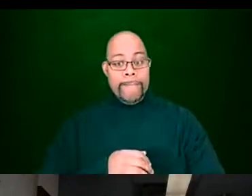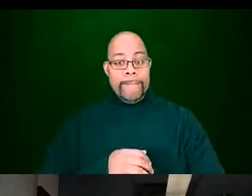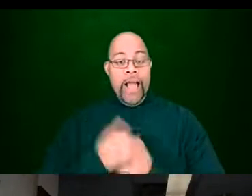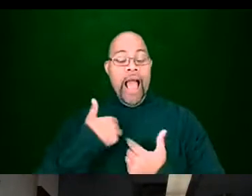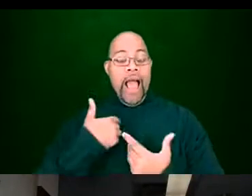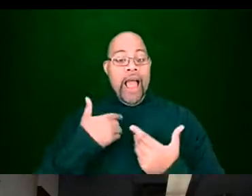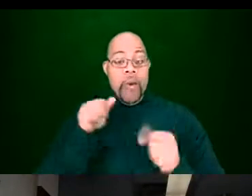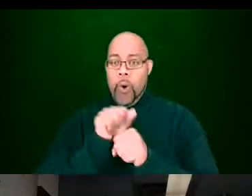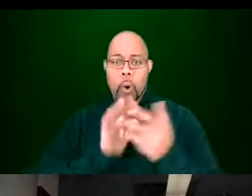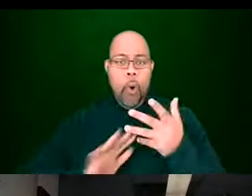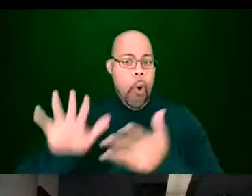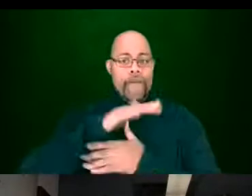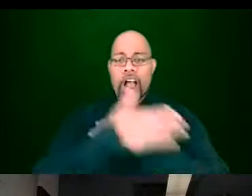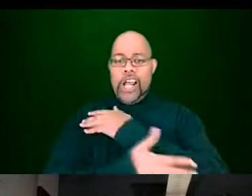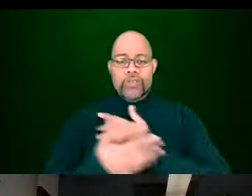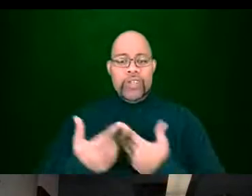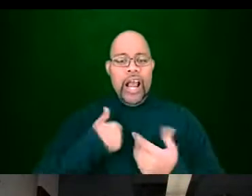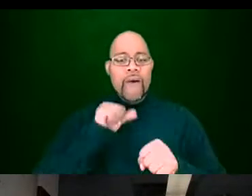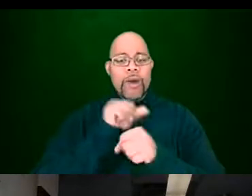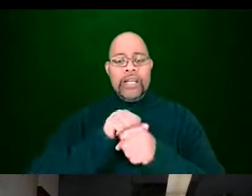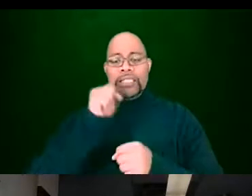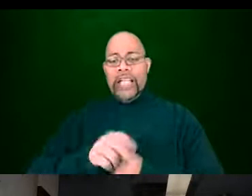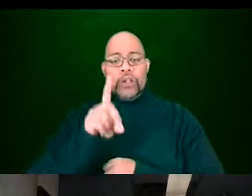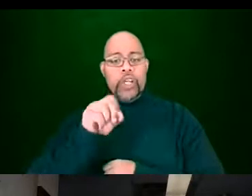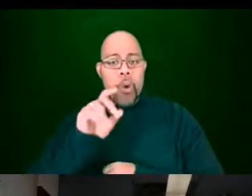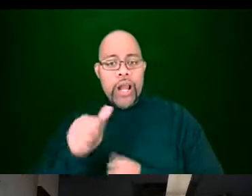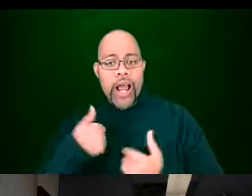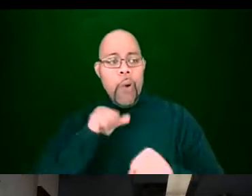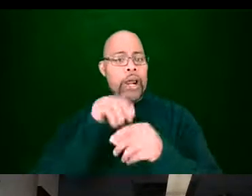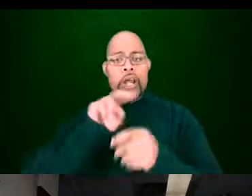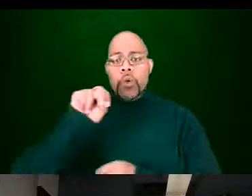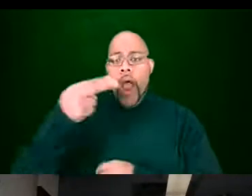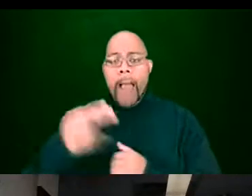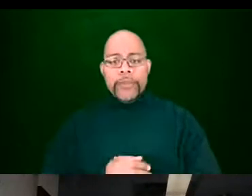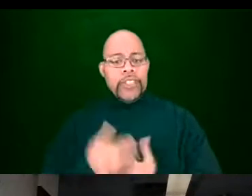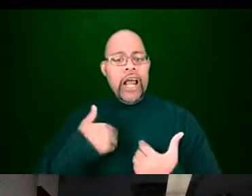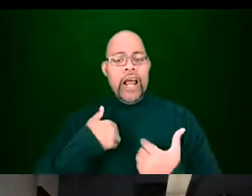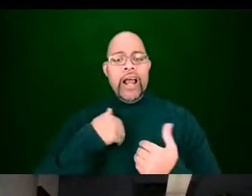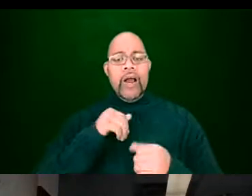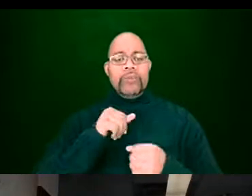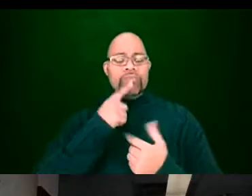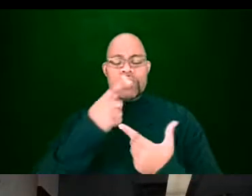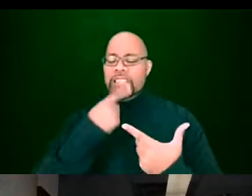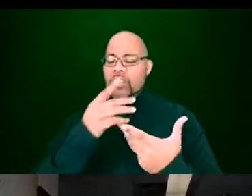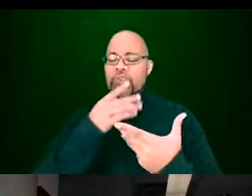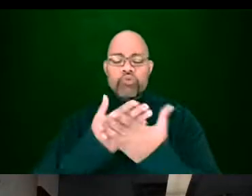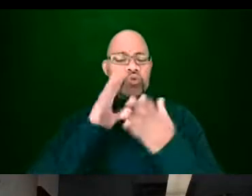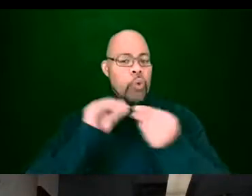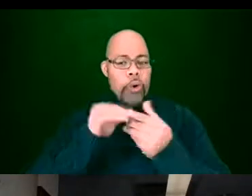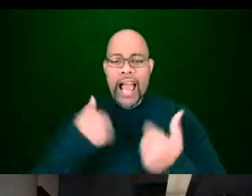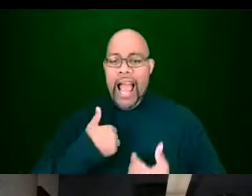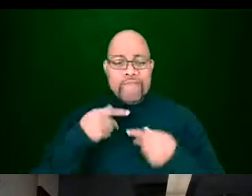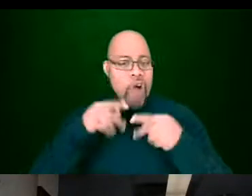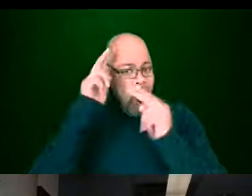work all over the country. I've worked in South Dakota. I've worked up in New Hampshire, and I've had the privilege to tell some really incredible stories. And that's